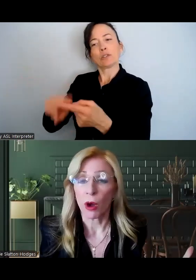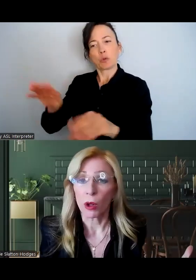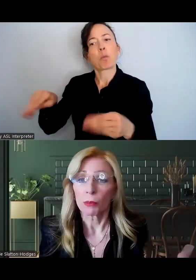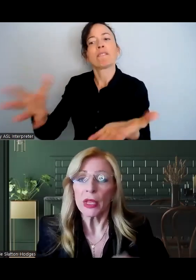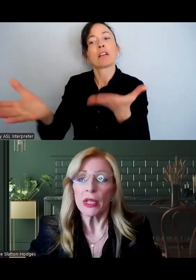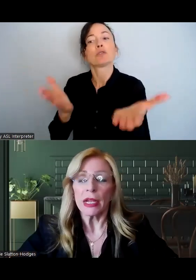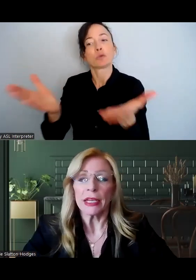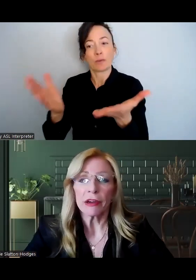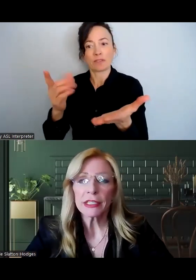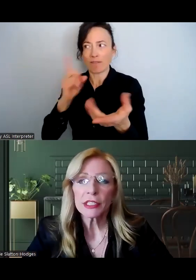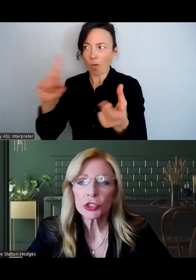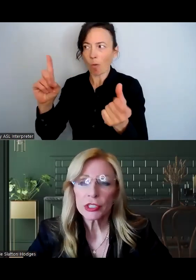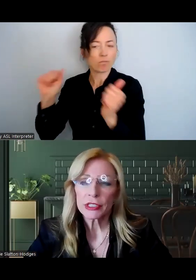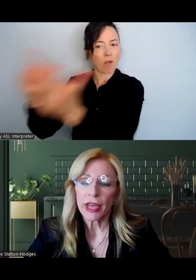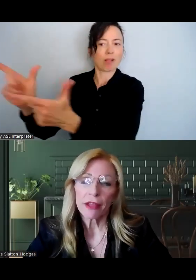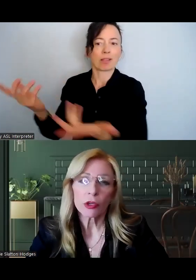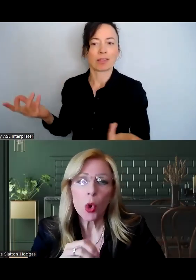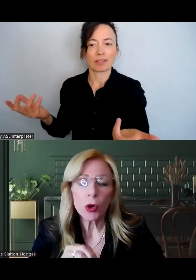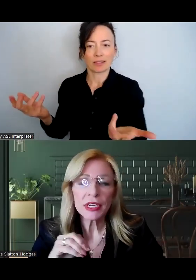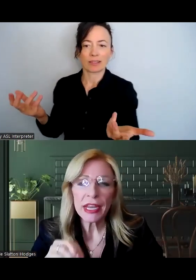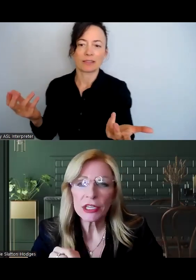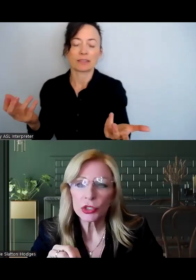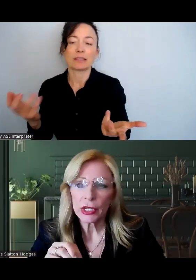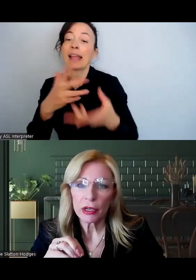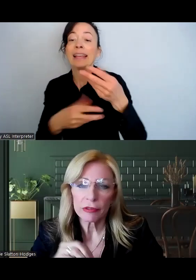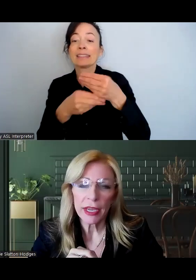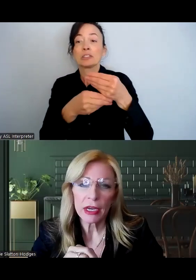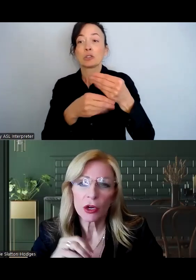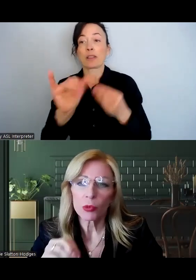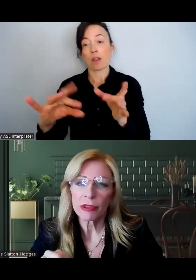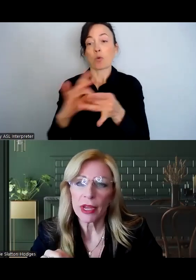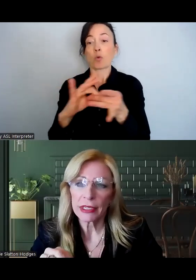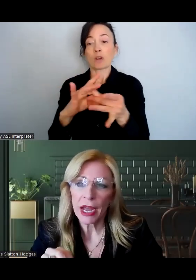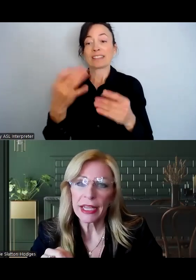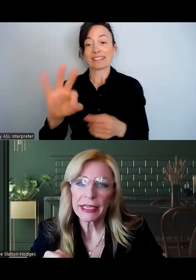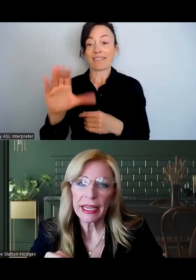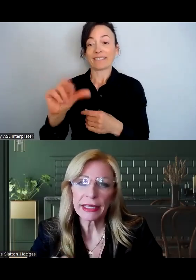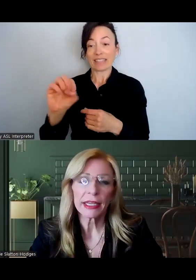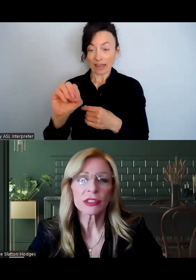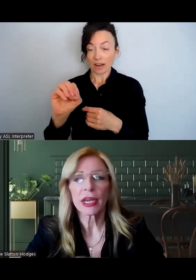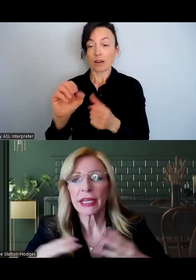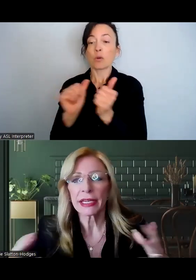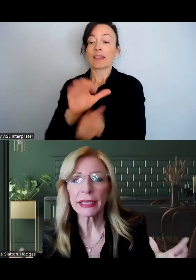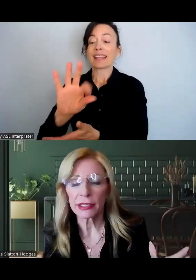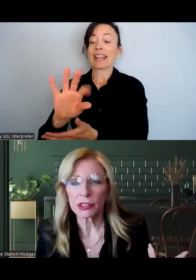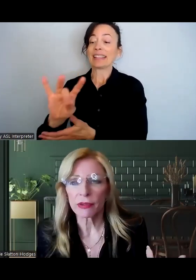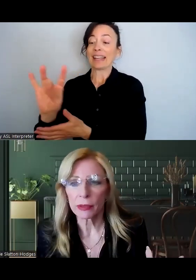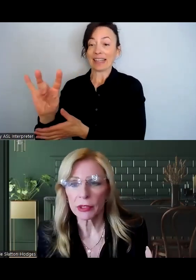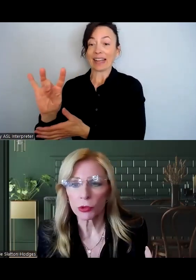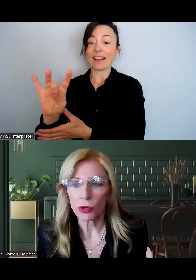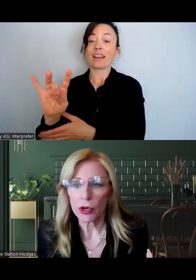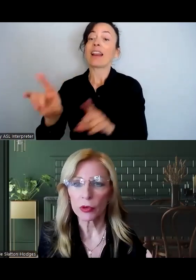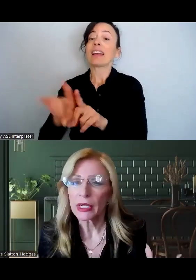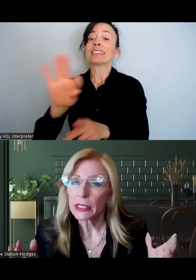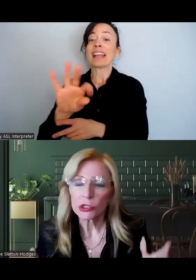available for all. Now, in addition to that, the coordination of care with 988, as 988 has